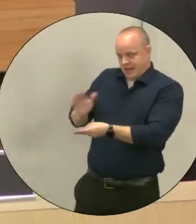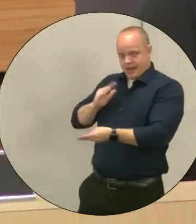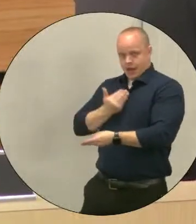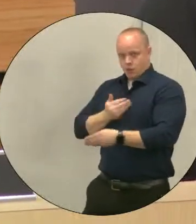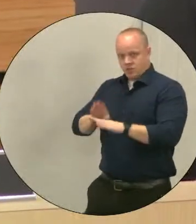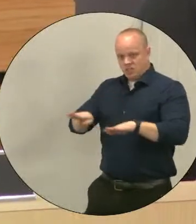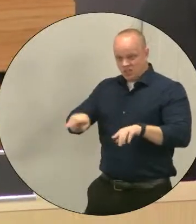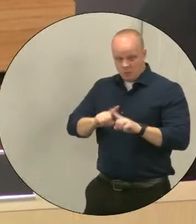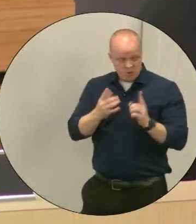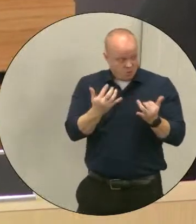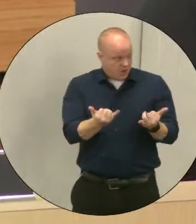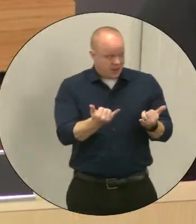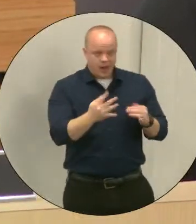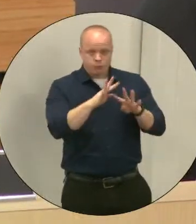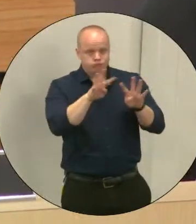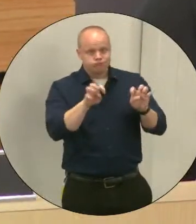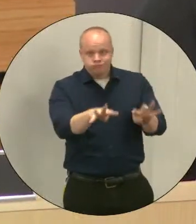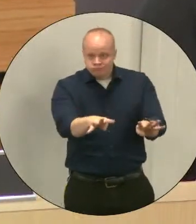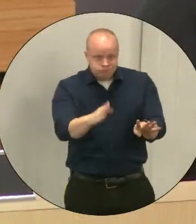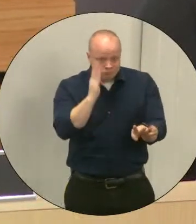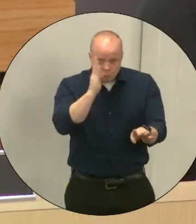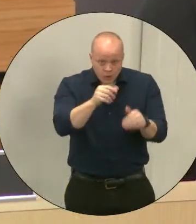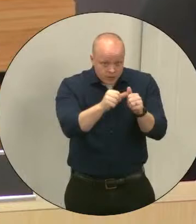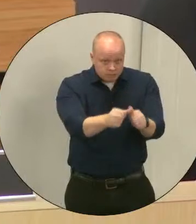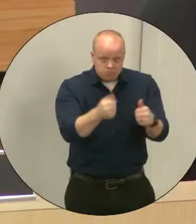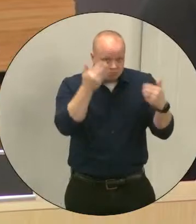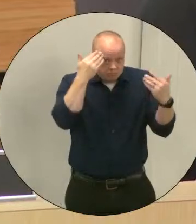that right now are very much in doubt.